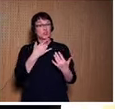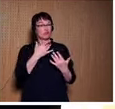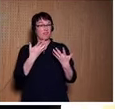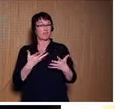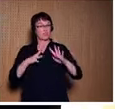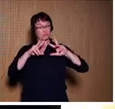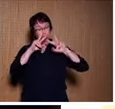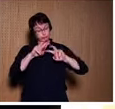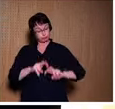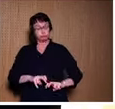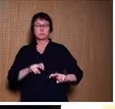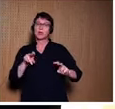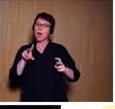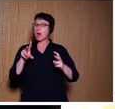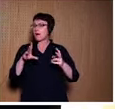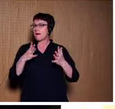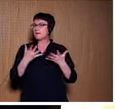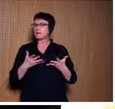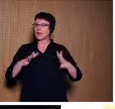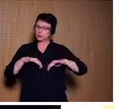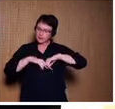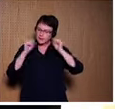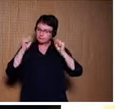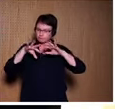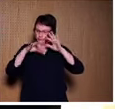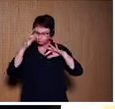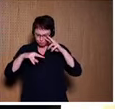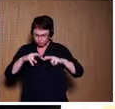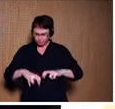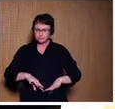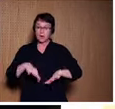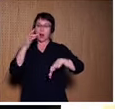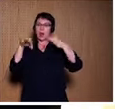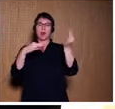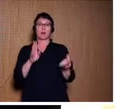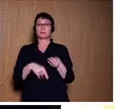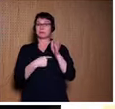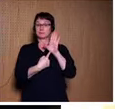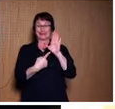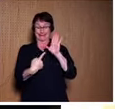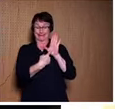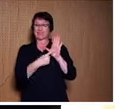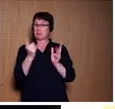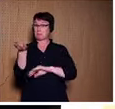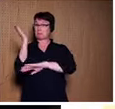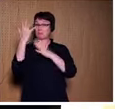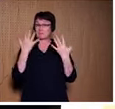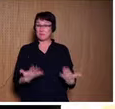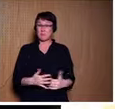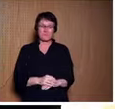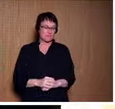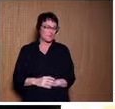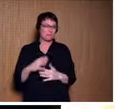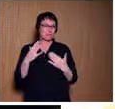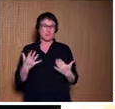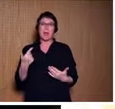and recommendations for collective action. Please help me welcome on stage Dr. Ellie